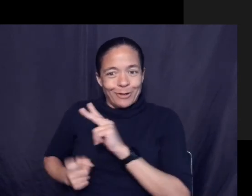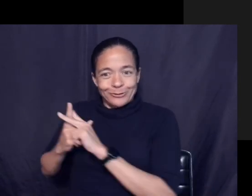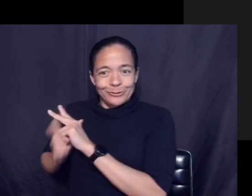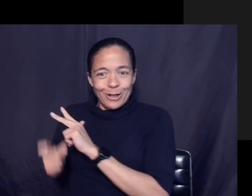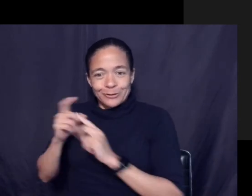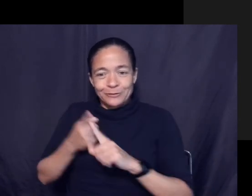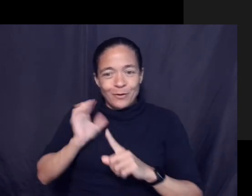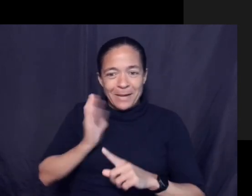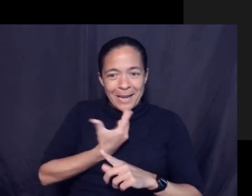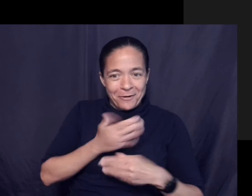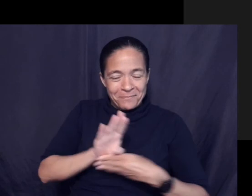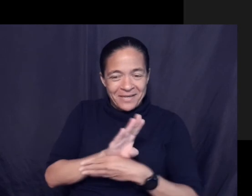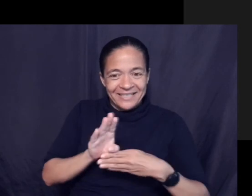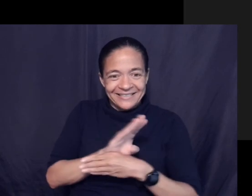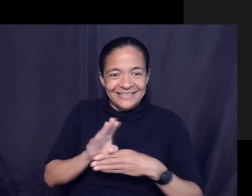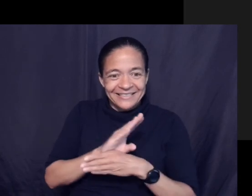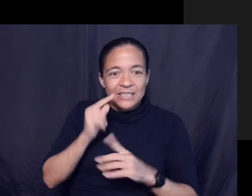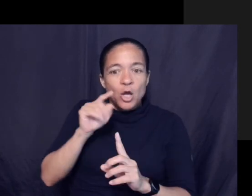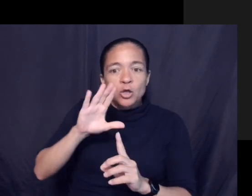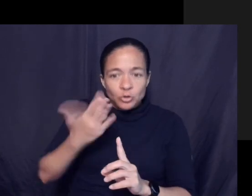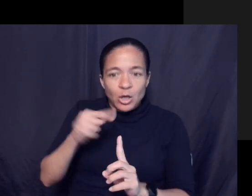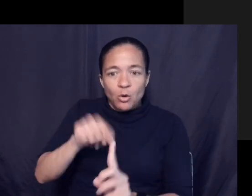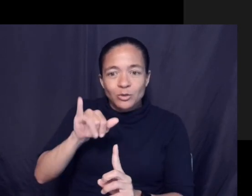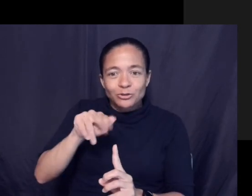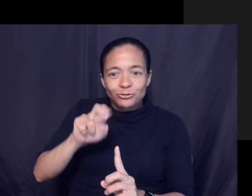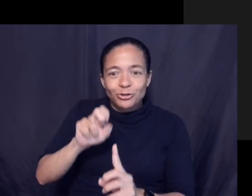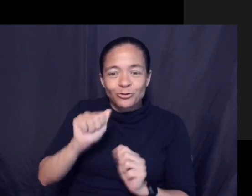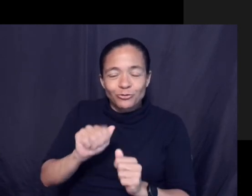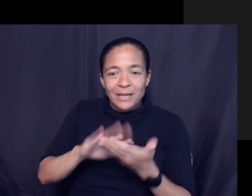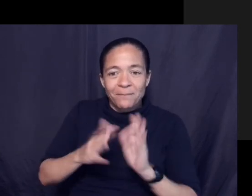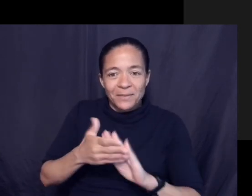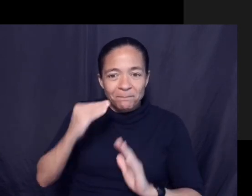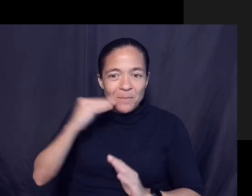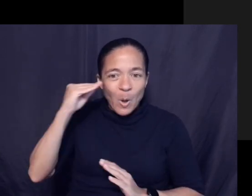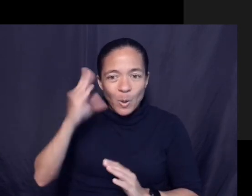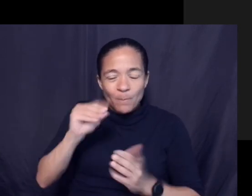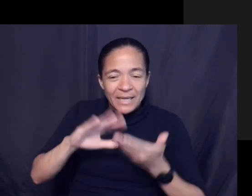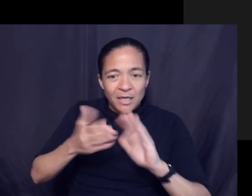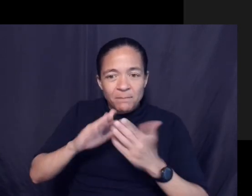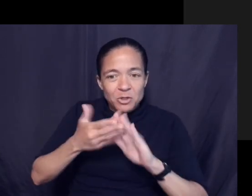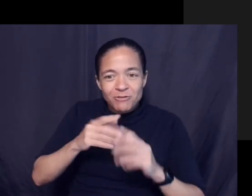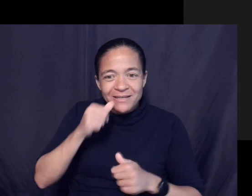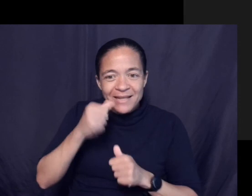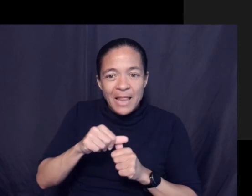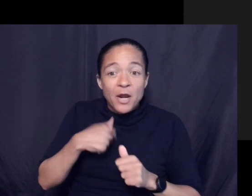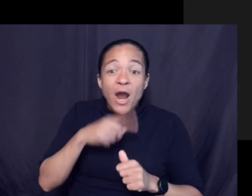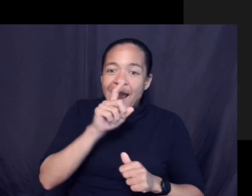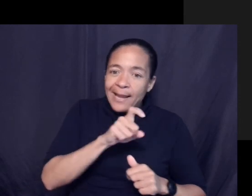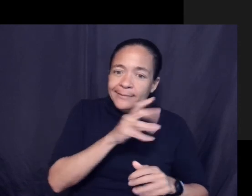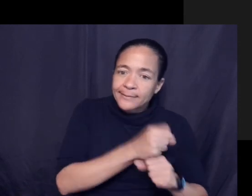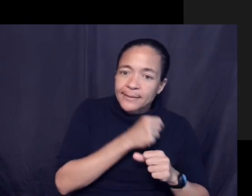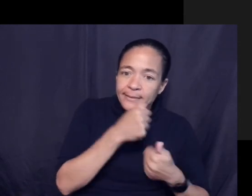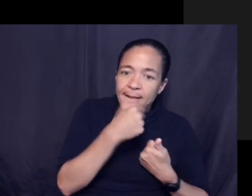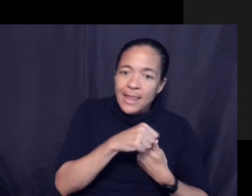these businesses. And now it's done. I mean, in order for June to get on the home and community waiver recently, I had to have a